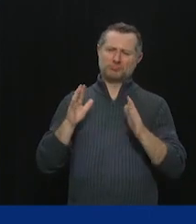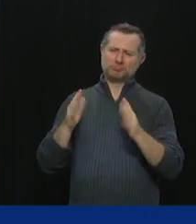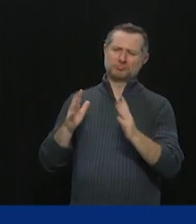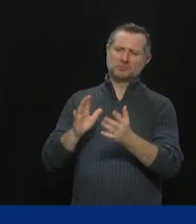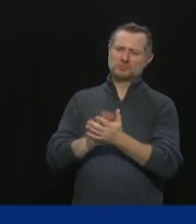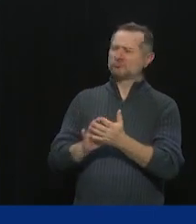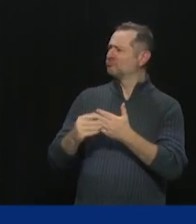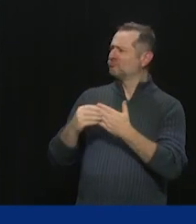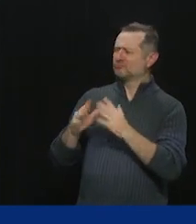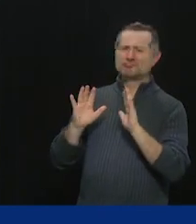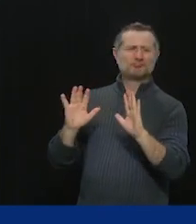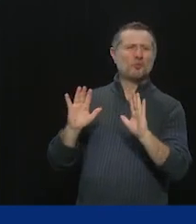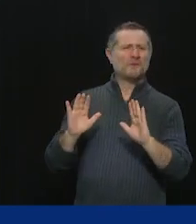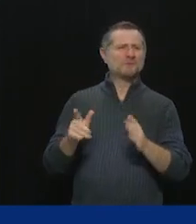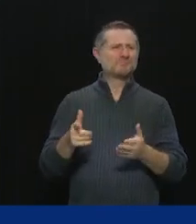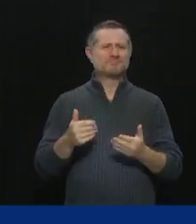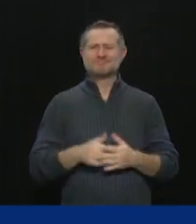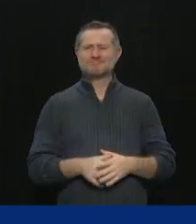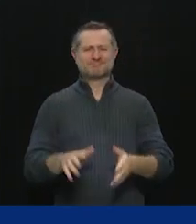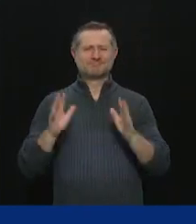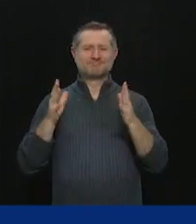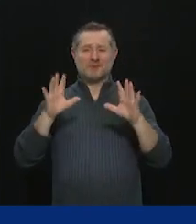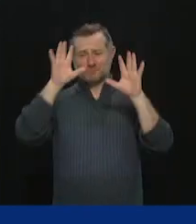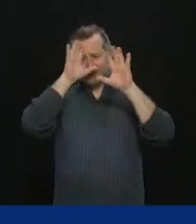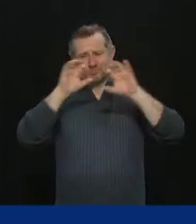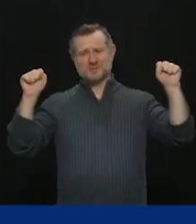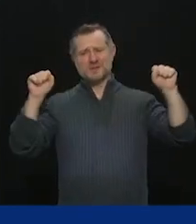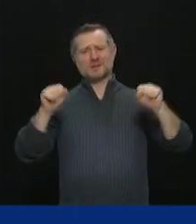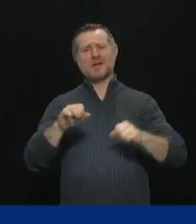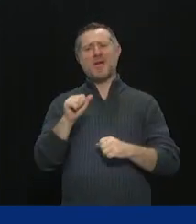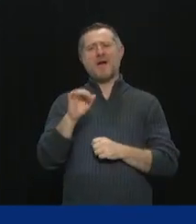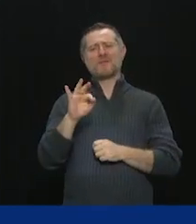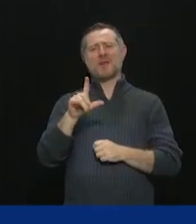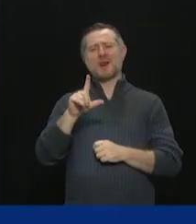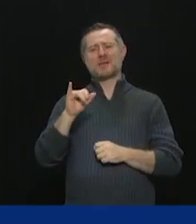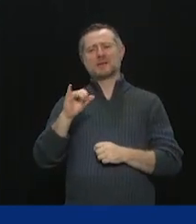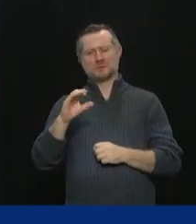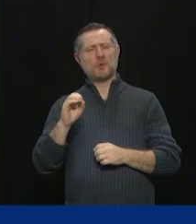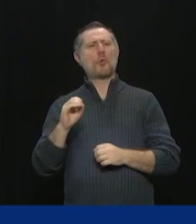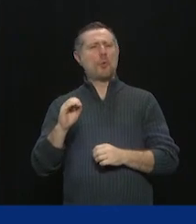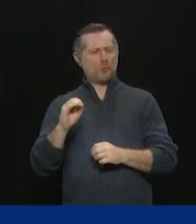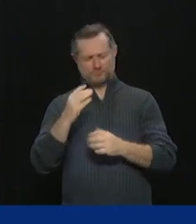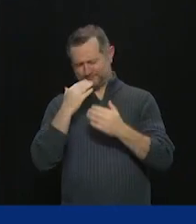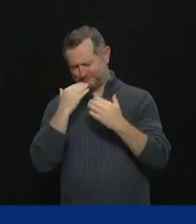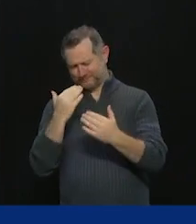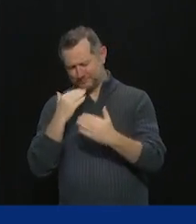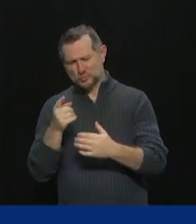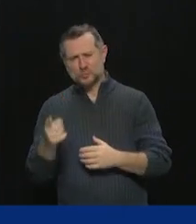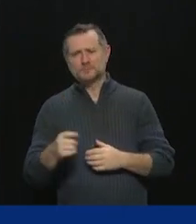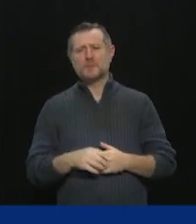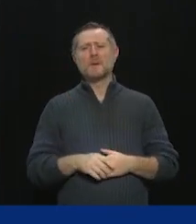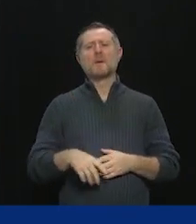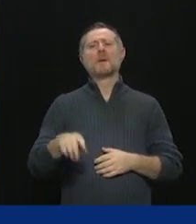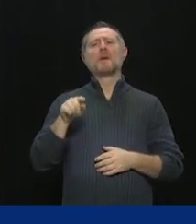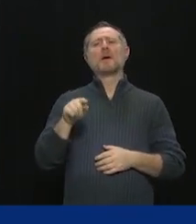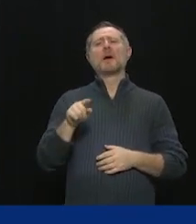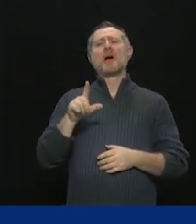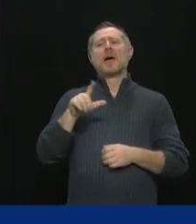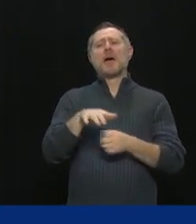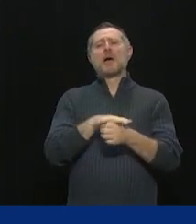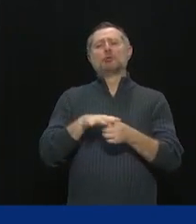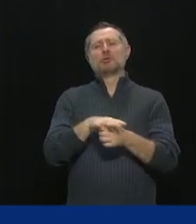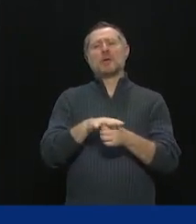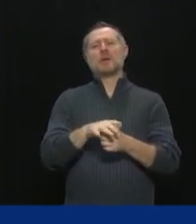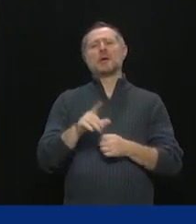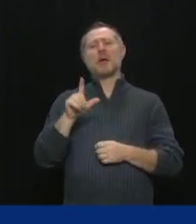Denise Abbott, the president of the Buffalo AFL-CIO Central Labor Council. Peter DeJesus, our Western New York Area Labor Federation as well. Peter, great